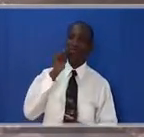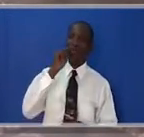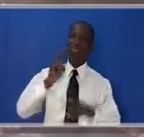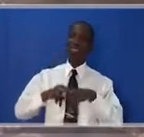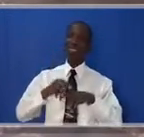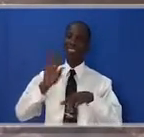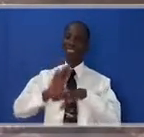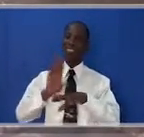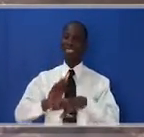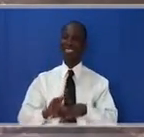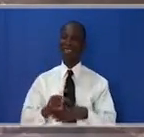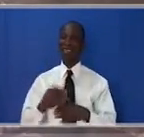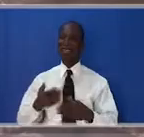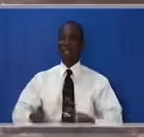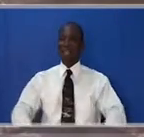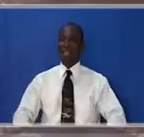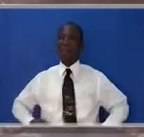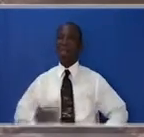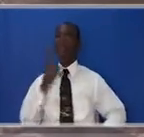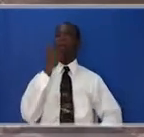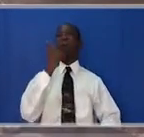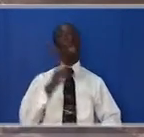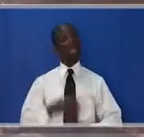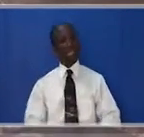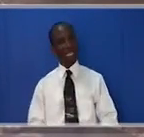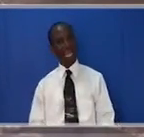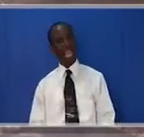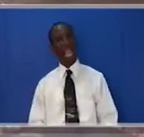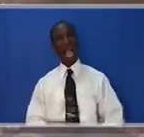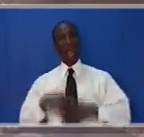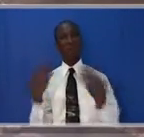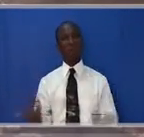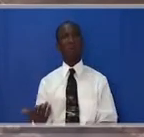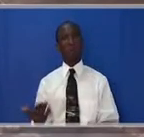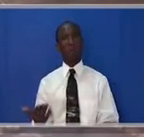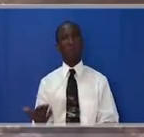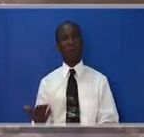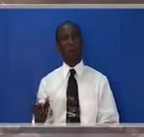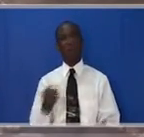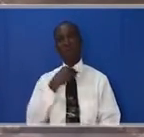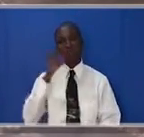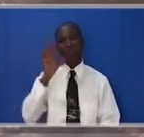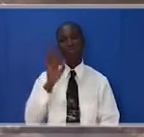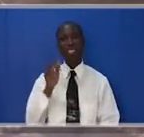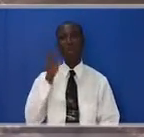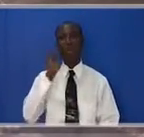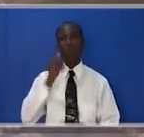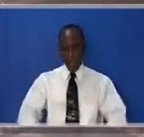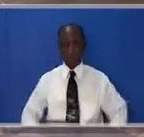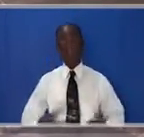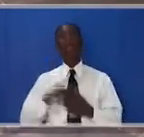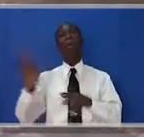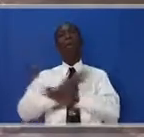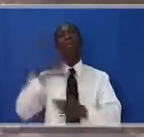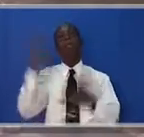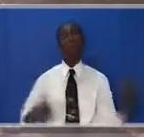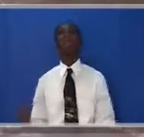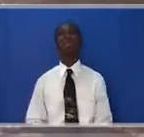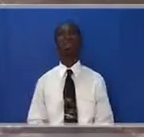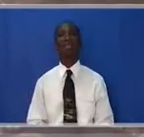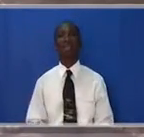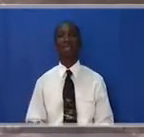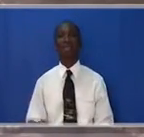hunu e ye ni wusem on we say atro nkyere kyere enie ma fa ho fa ye ni wudi e